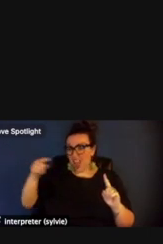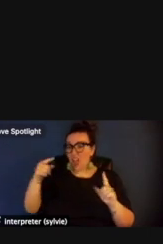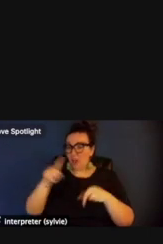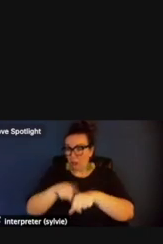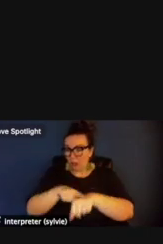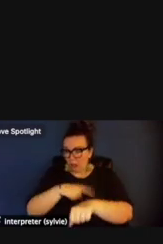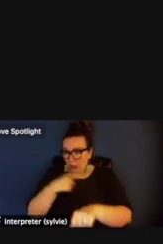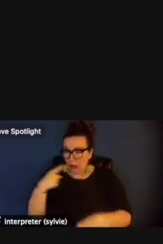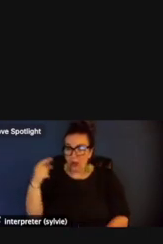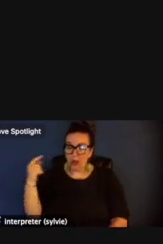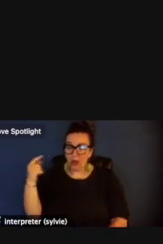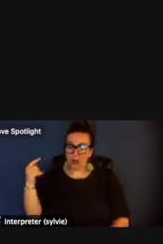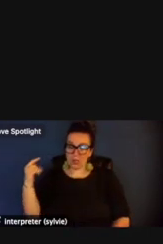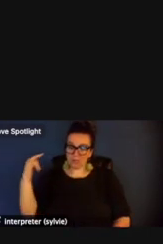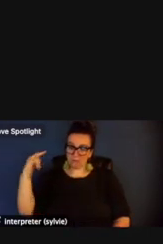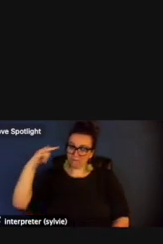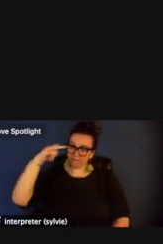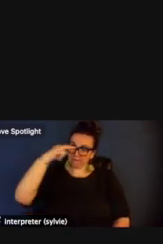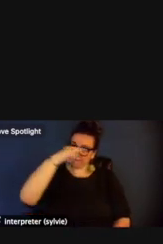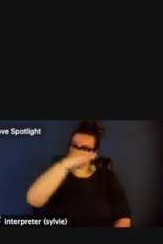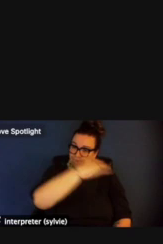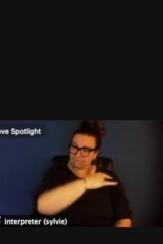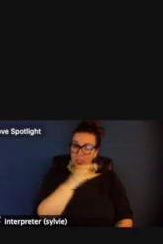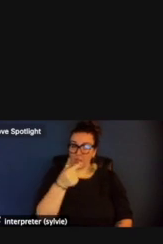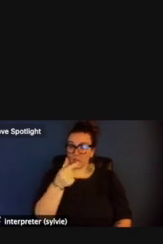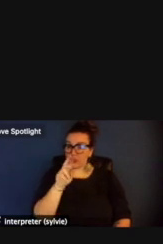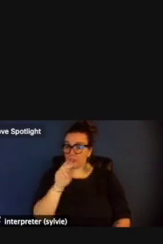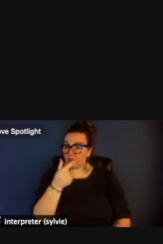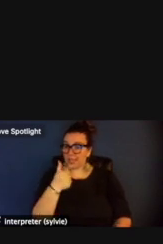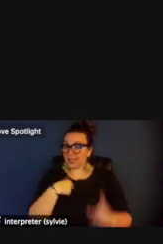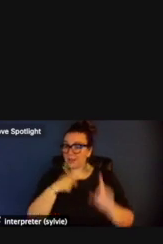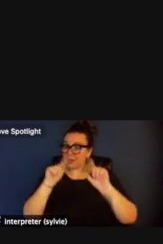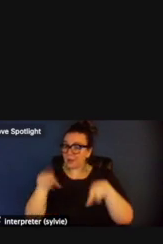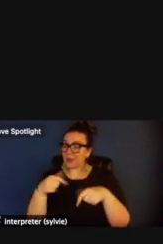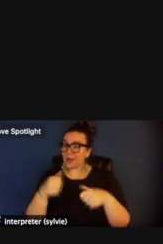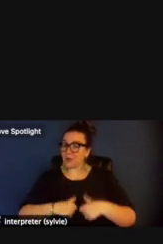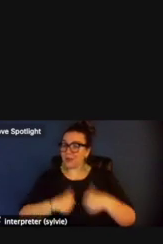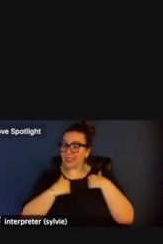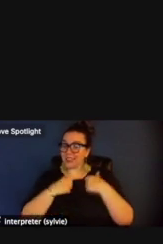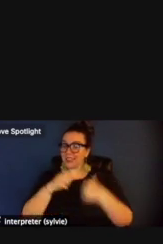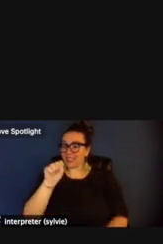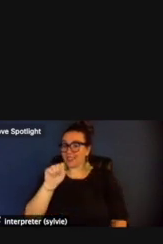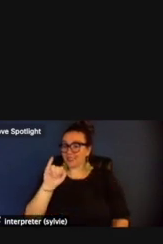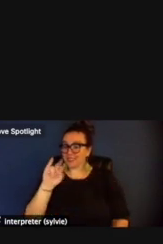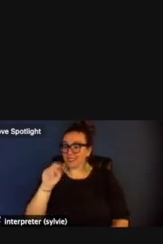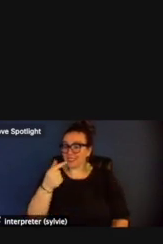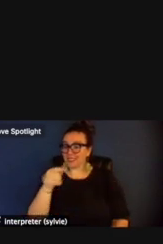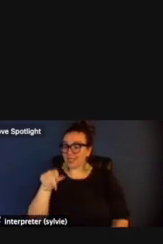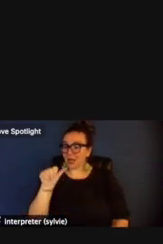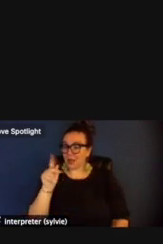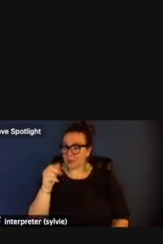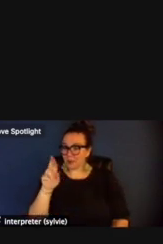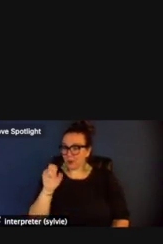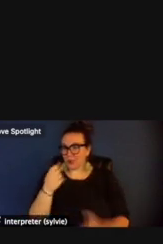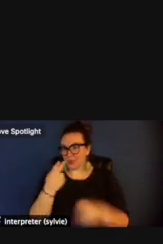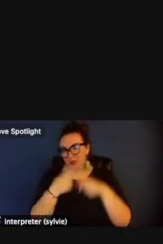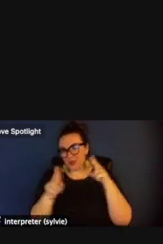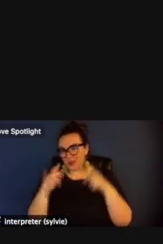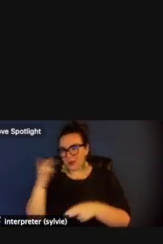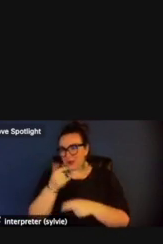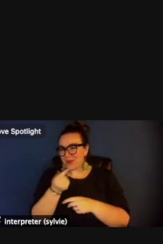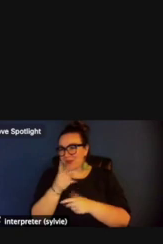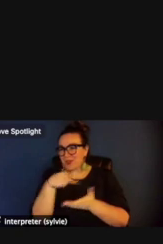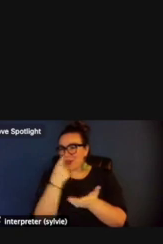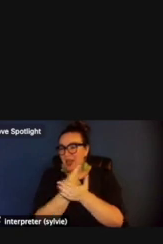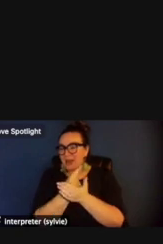Now, when Greg and I went to Vietnam, we lived in Singapore, and so then it was a very short flight. It was only a couple hours. So we